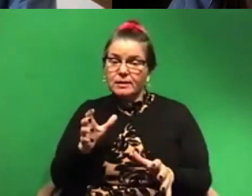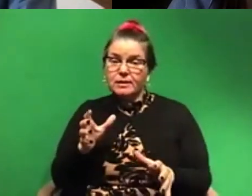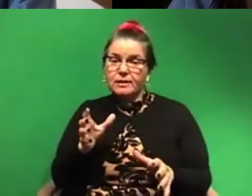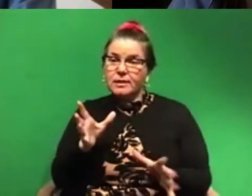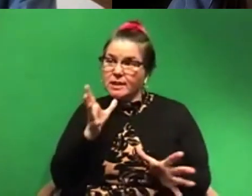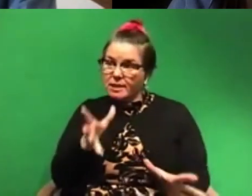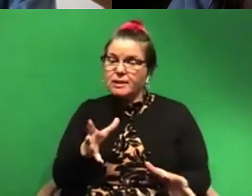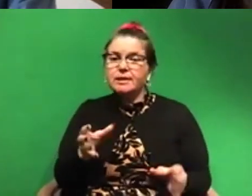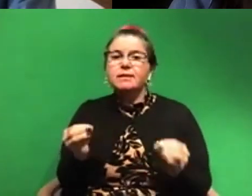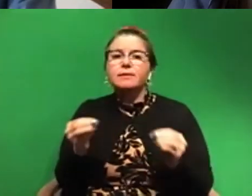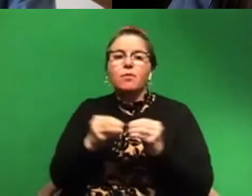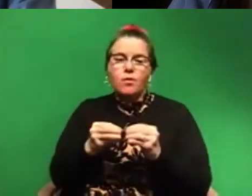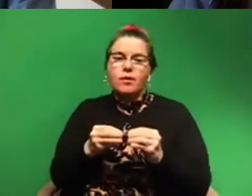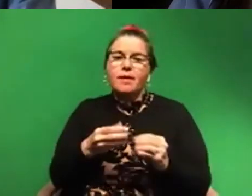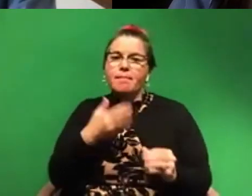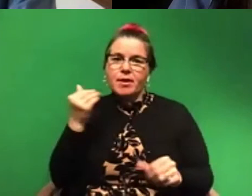science.